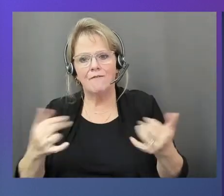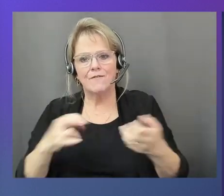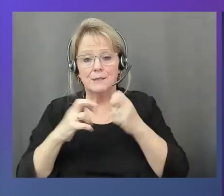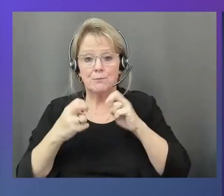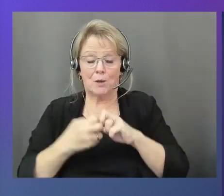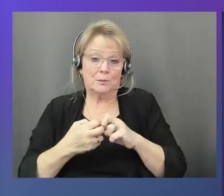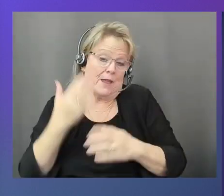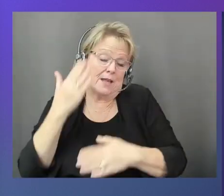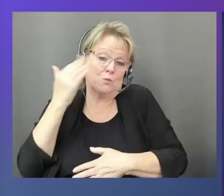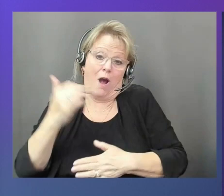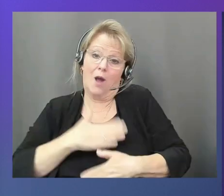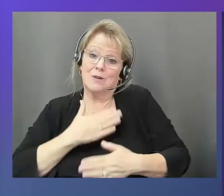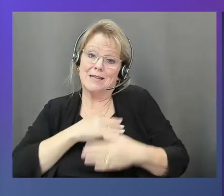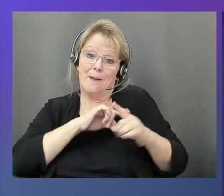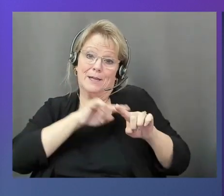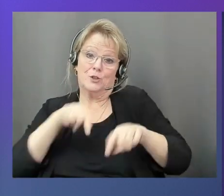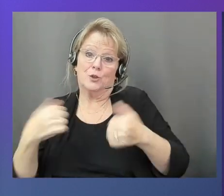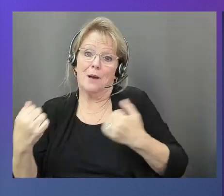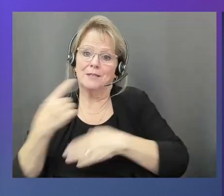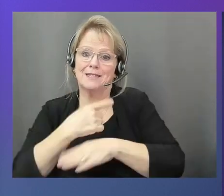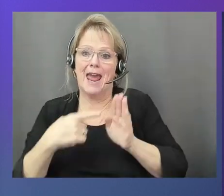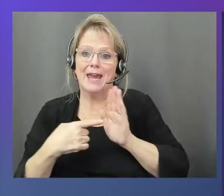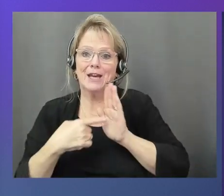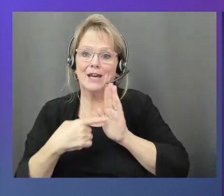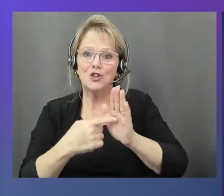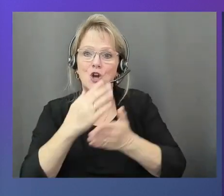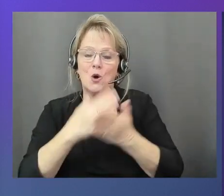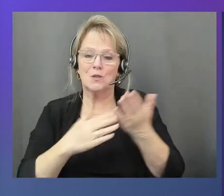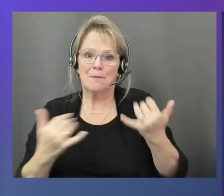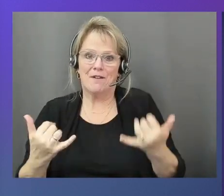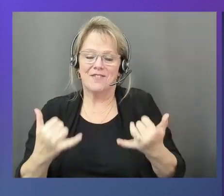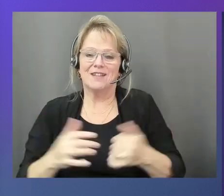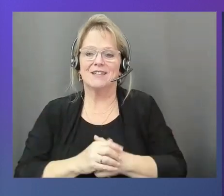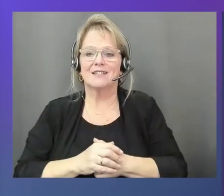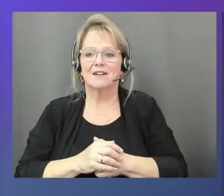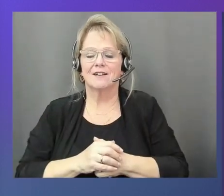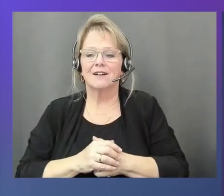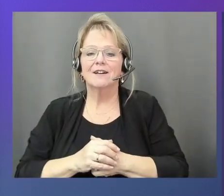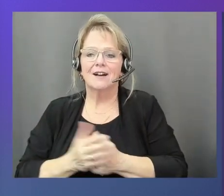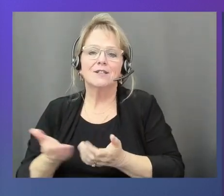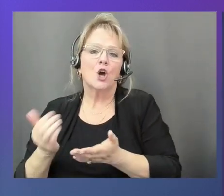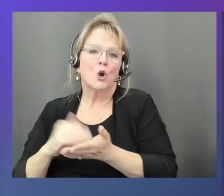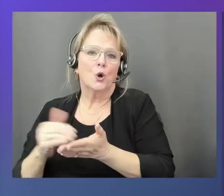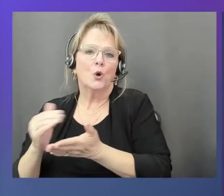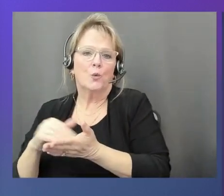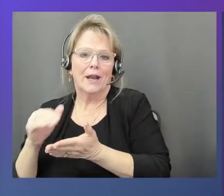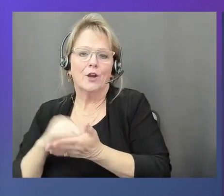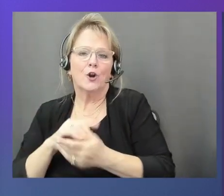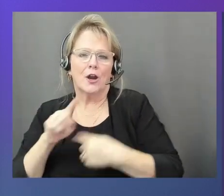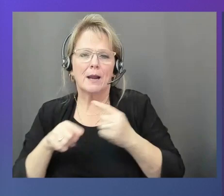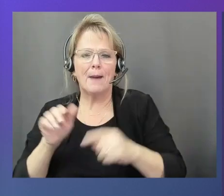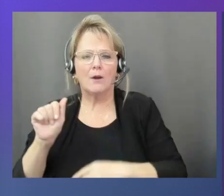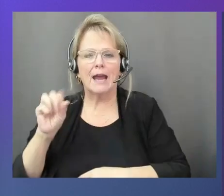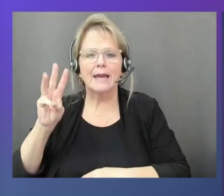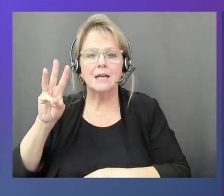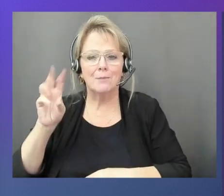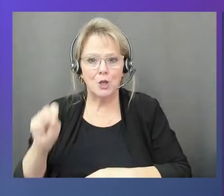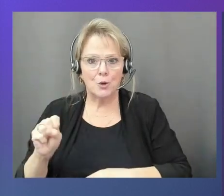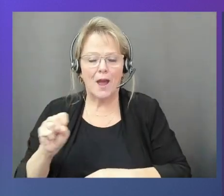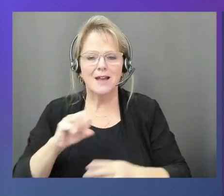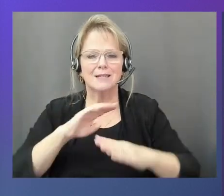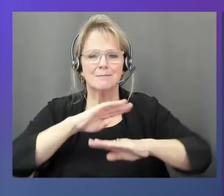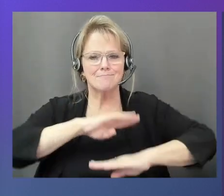to come here today and show some of this. Yeah, it's a recurring motif about AWS meeting the customers as best we can.